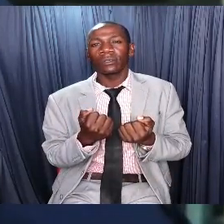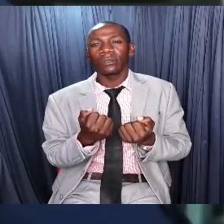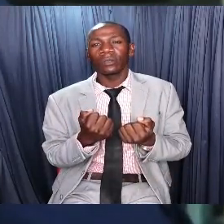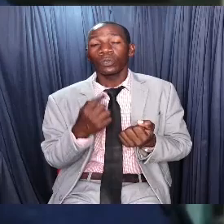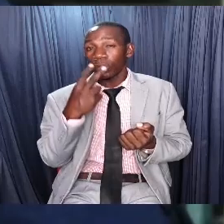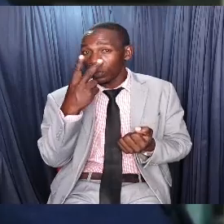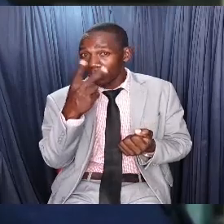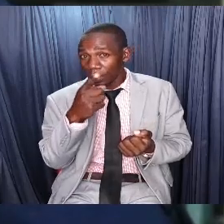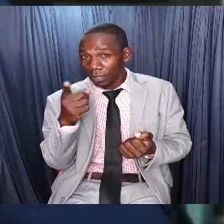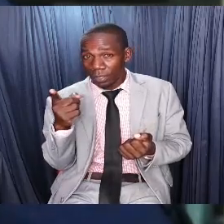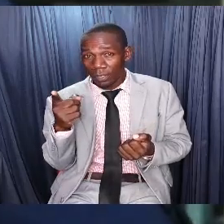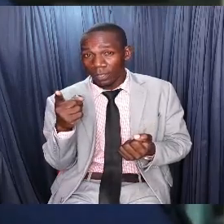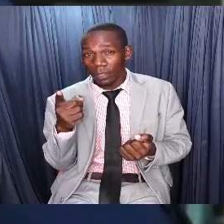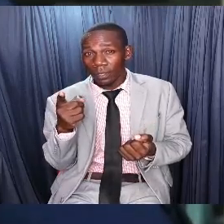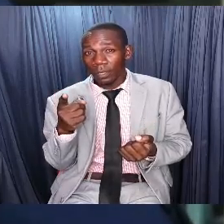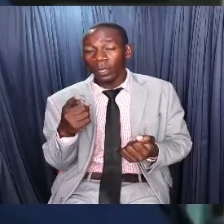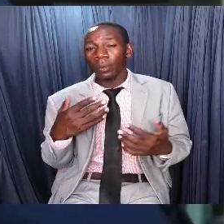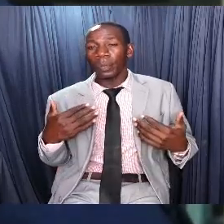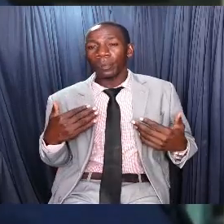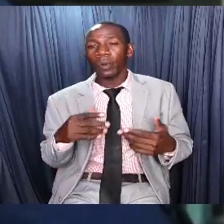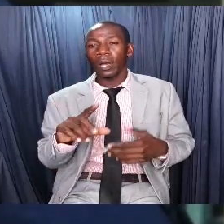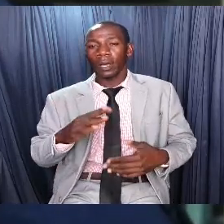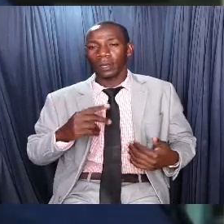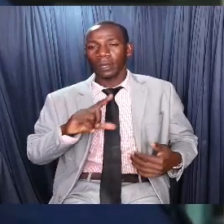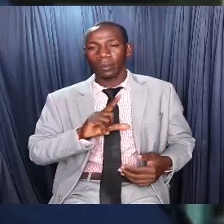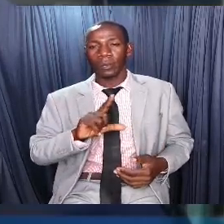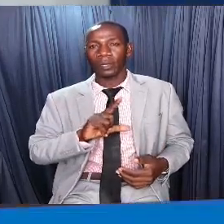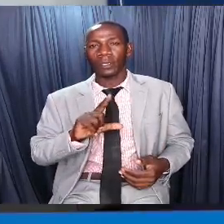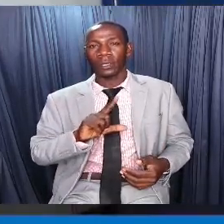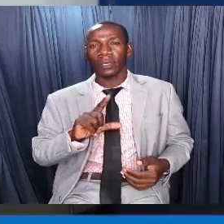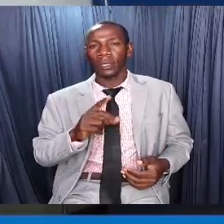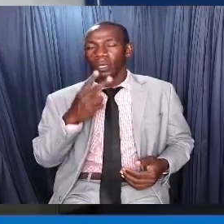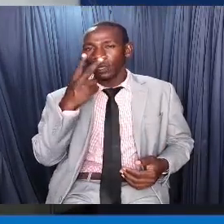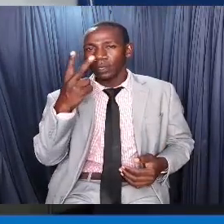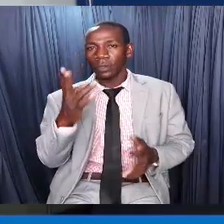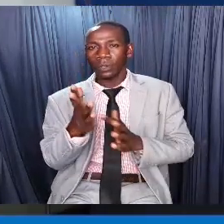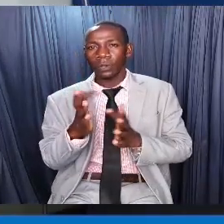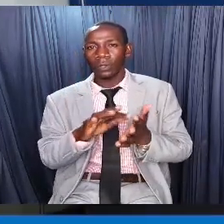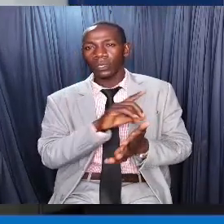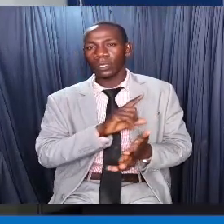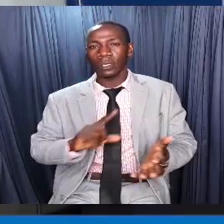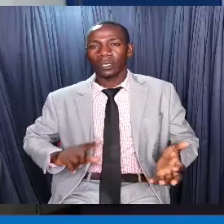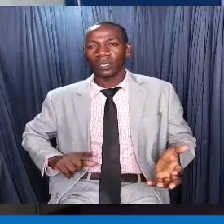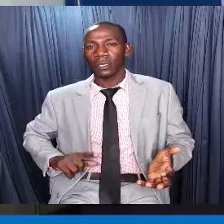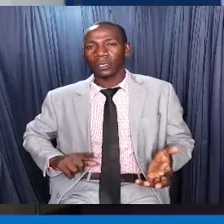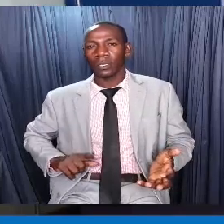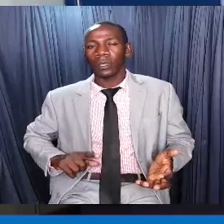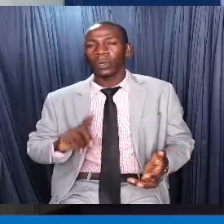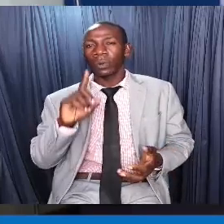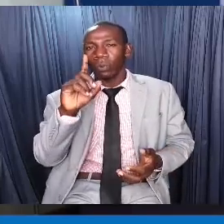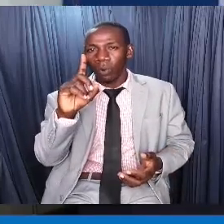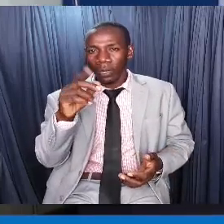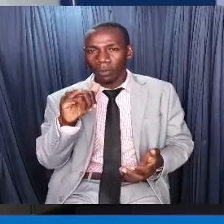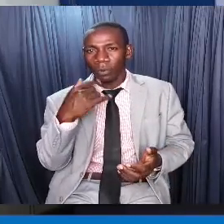Ndio unaona. That's what you see. Wale wenye ukoma wale. The lepers. Walipomuona Bwana Yesu. When they saw the Lord Jesus. Yule mmoja